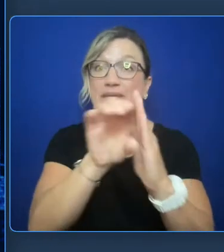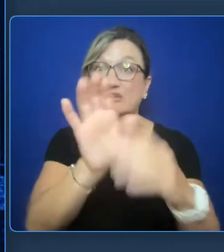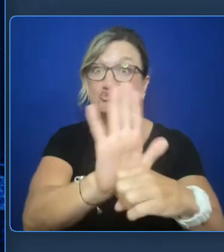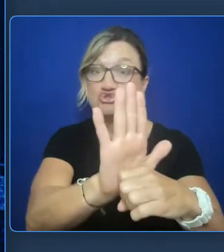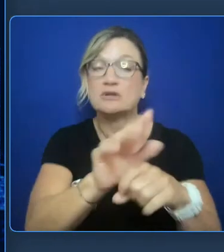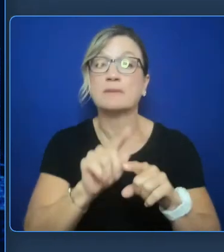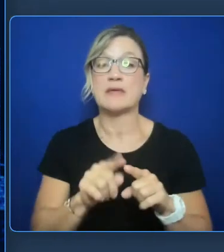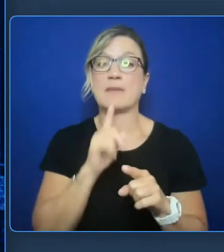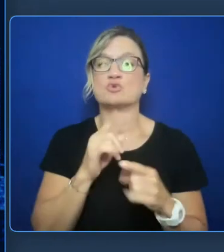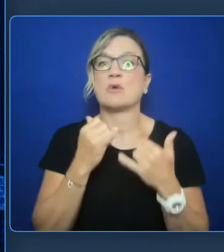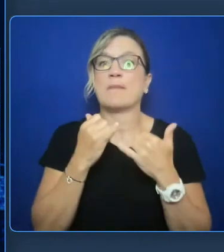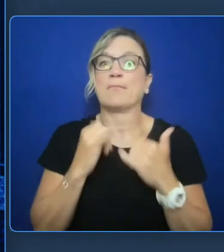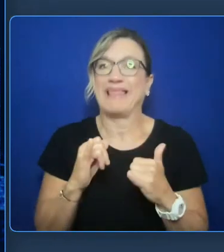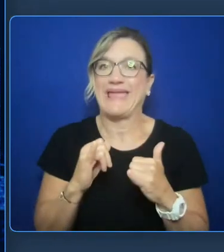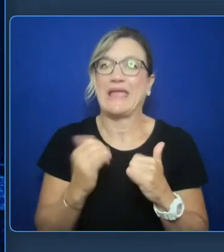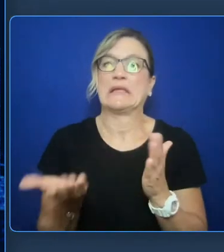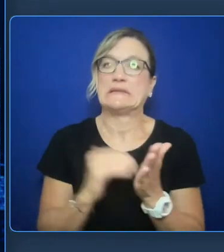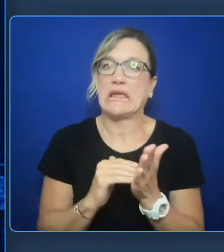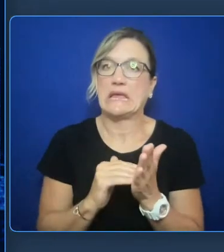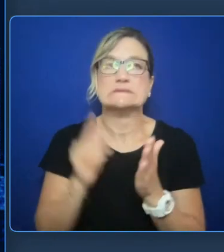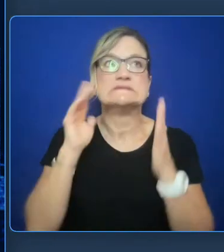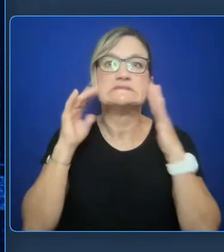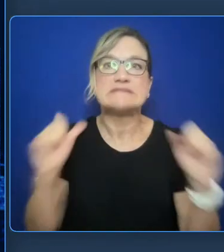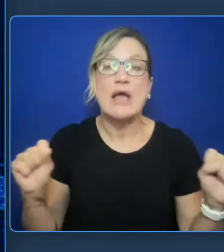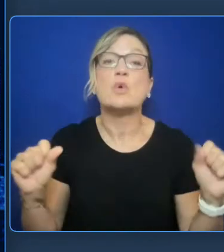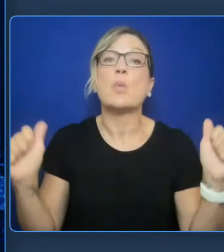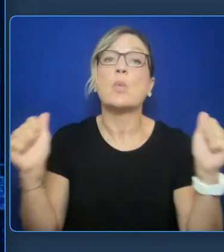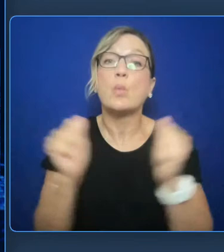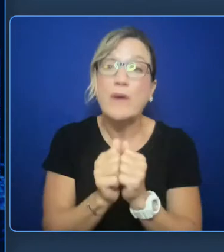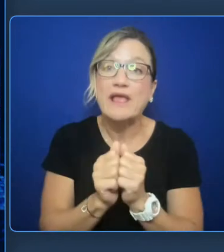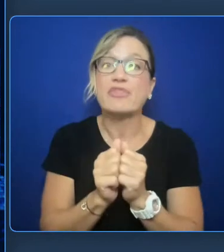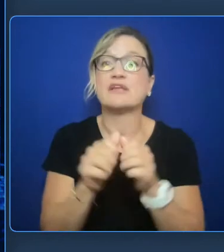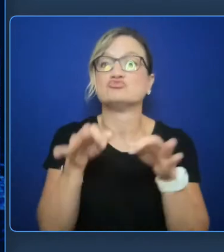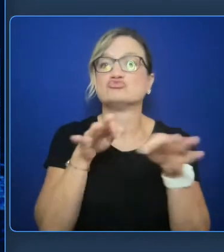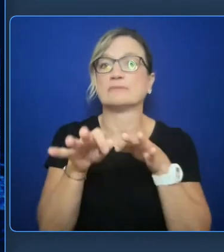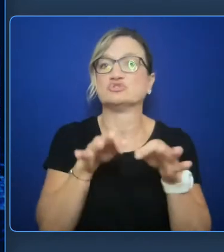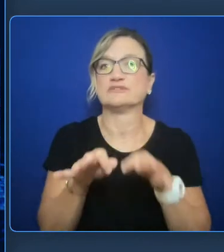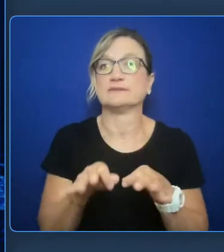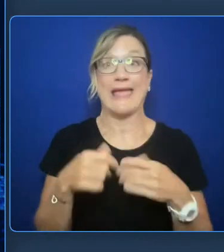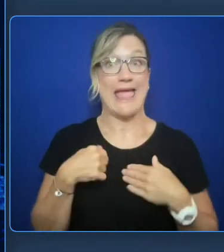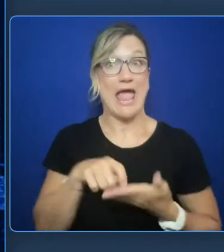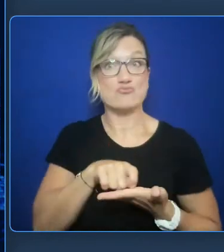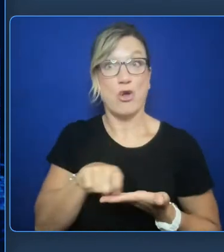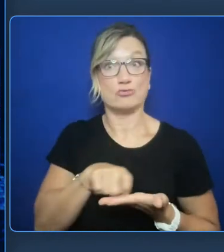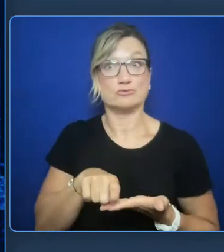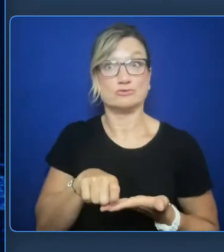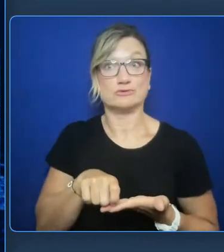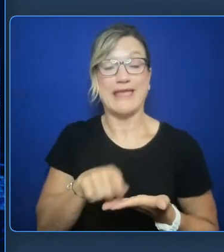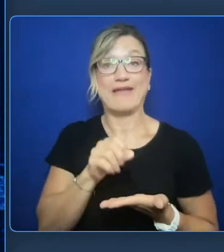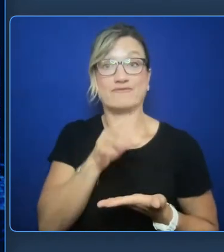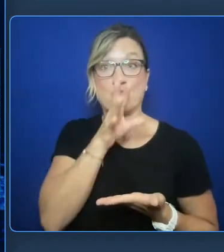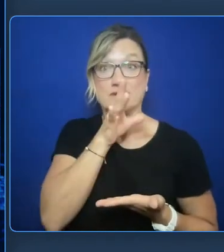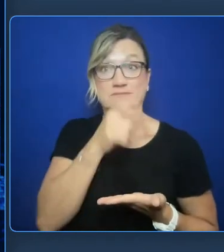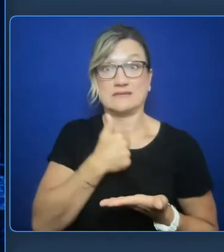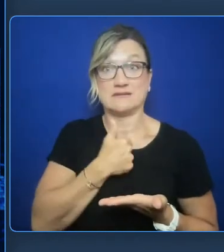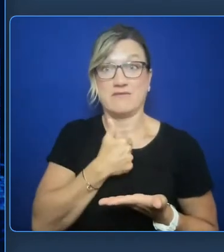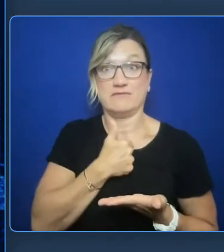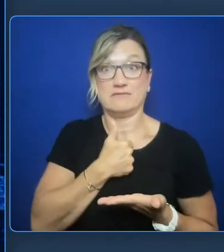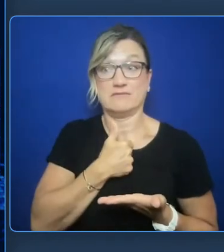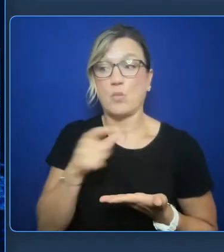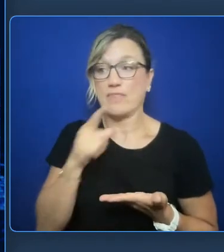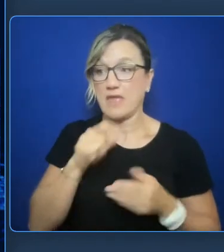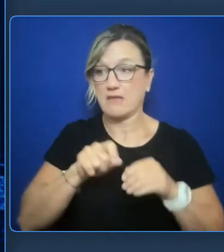going to play the same segment, but this time with the audio description that I wrote, actually, and voiced when this